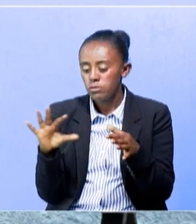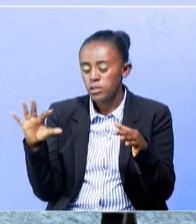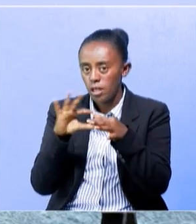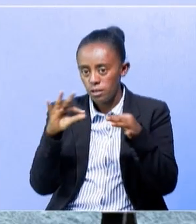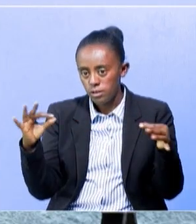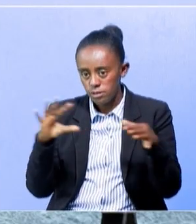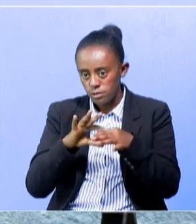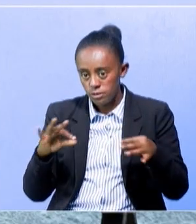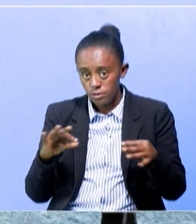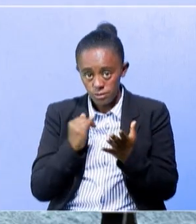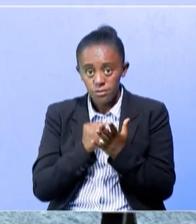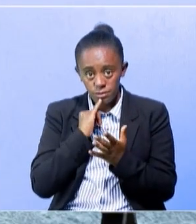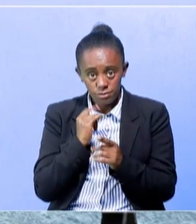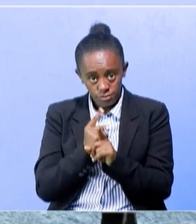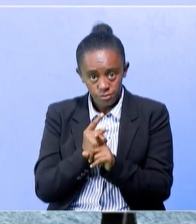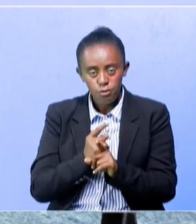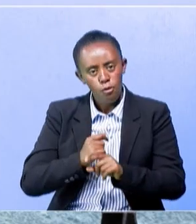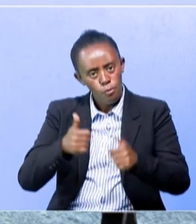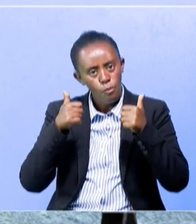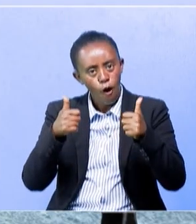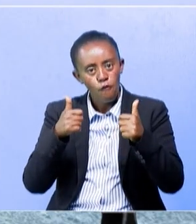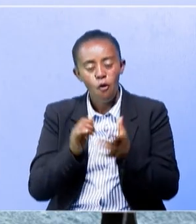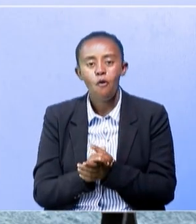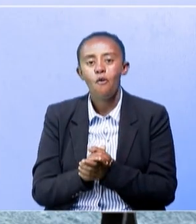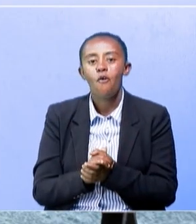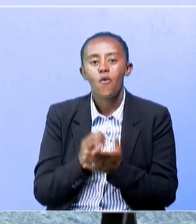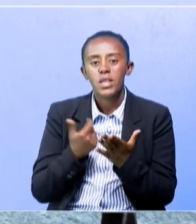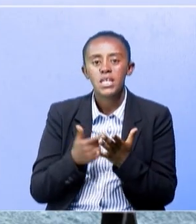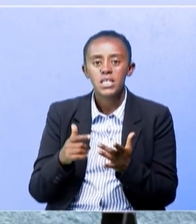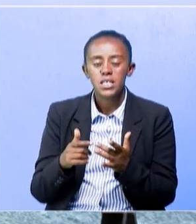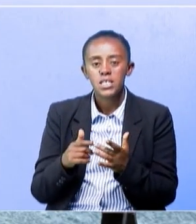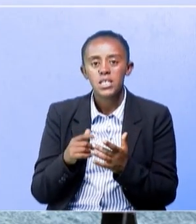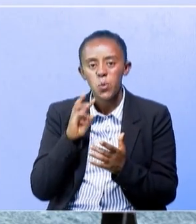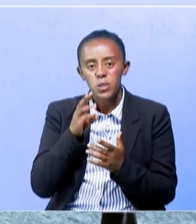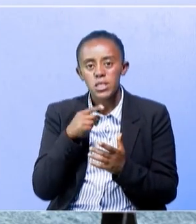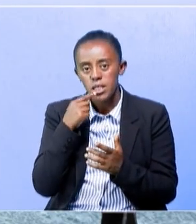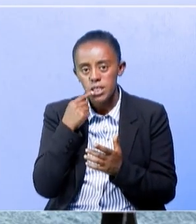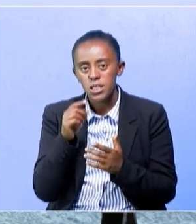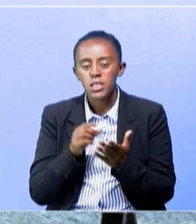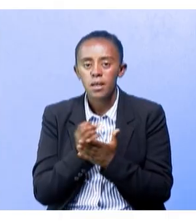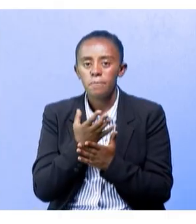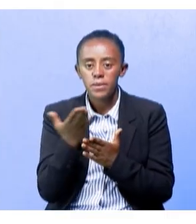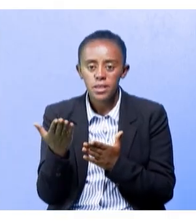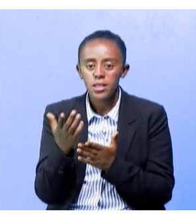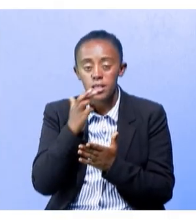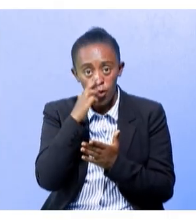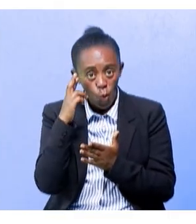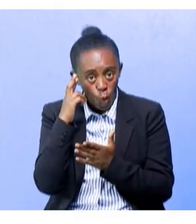sentences, isn't it? Bravo. So in this sense, we will say something about a